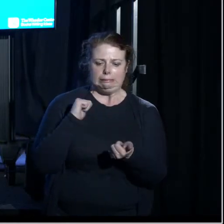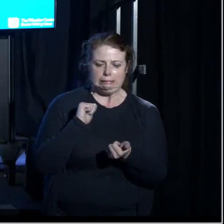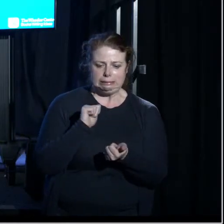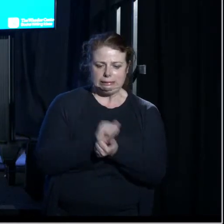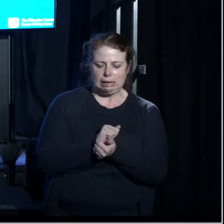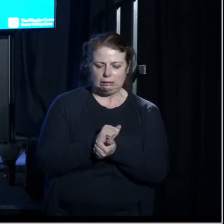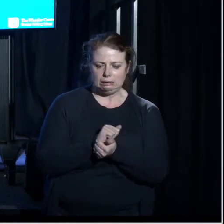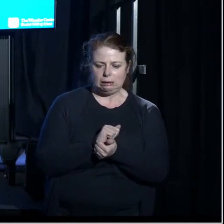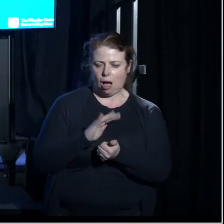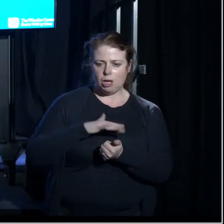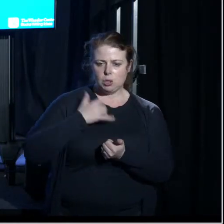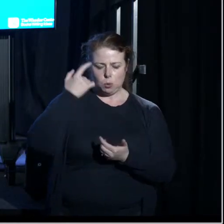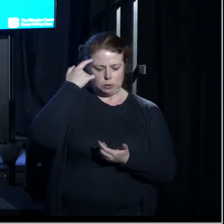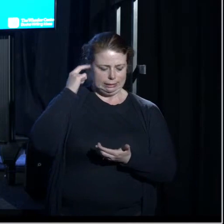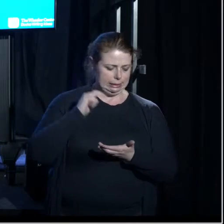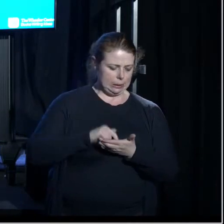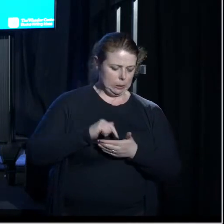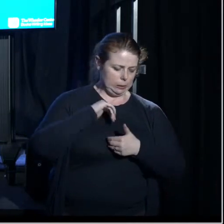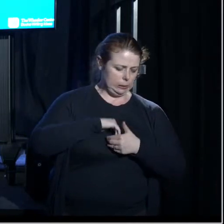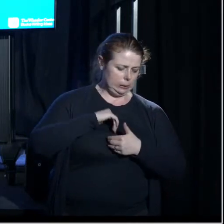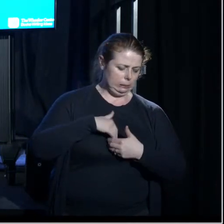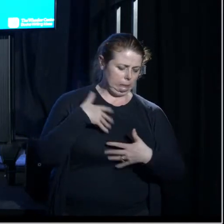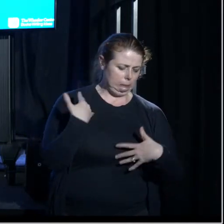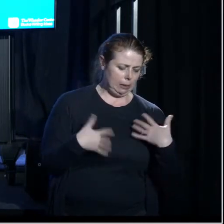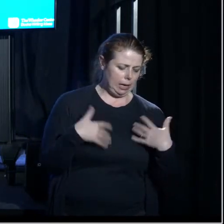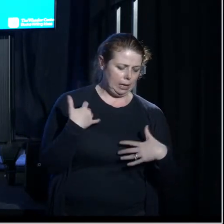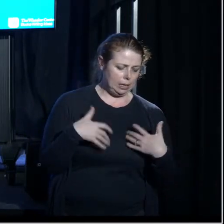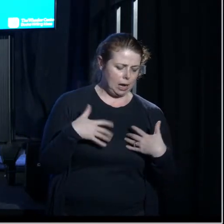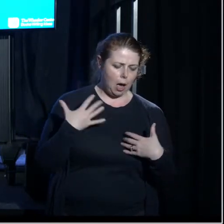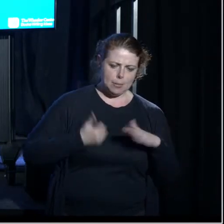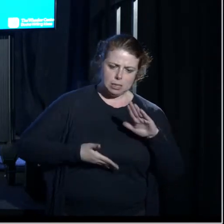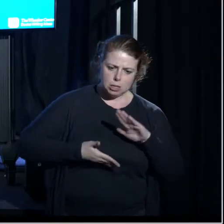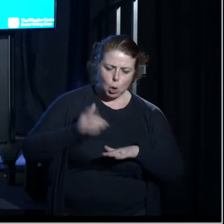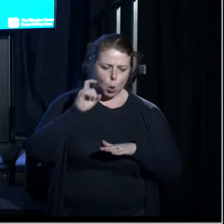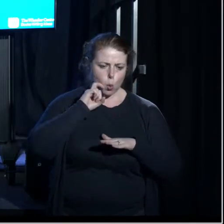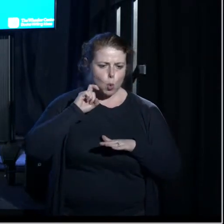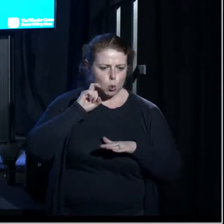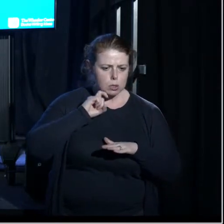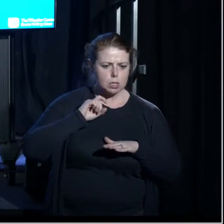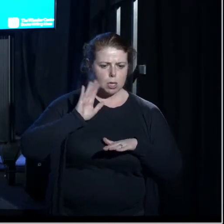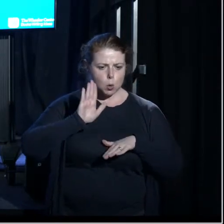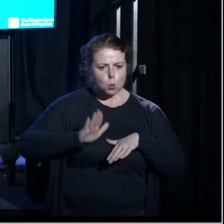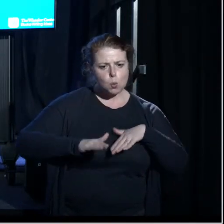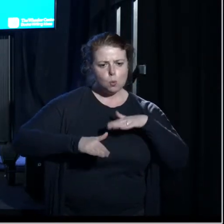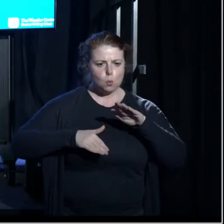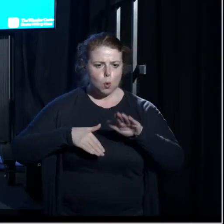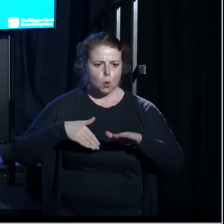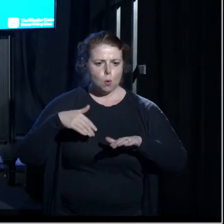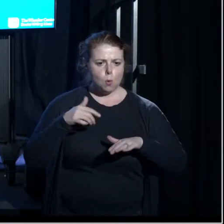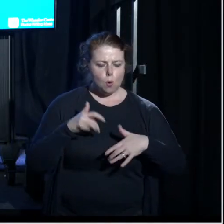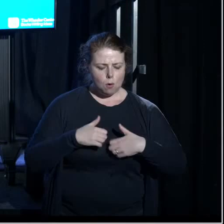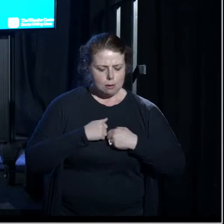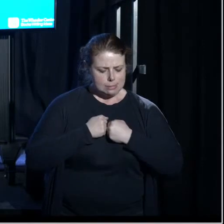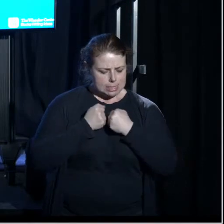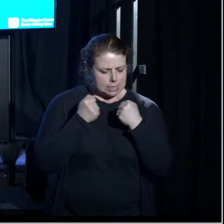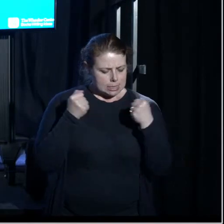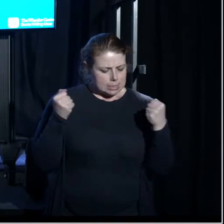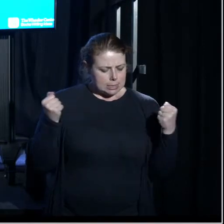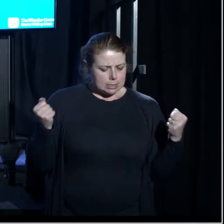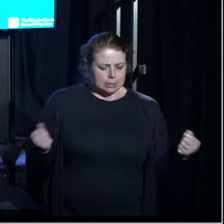to go and be with the water, to walk with my feet bare, my body stripped to bones that carry